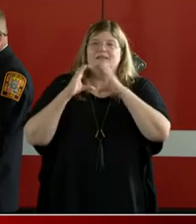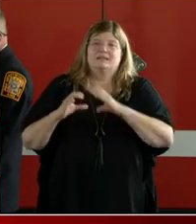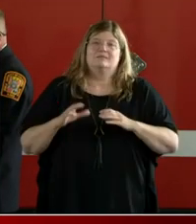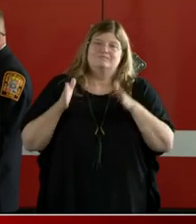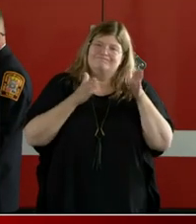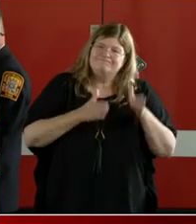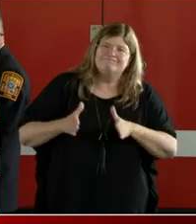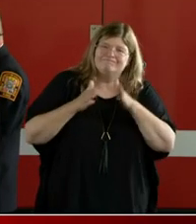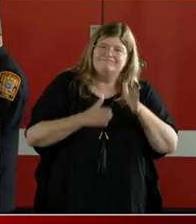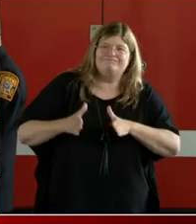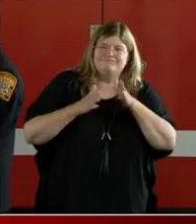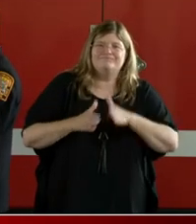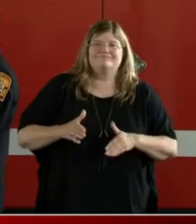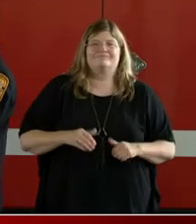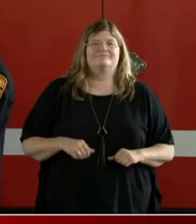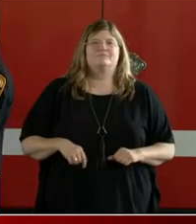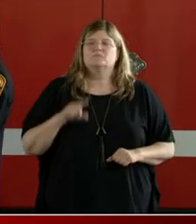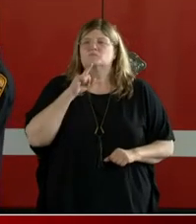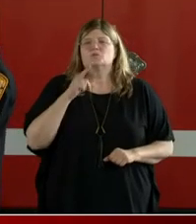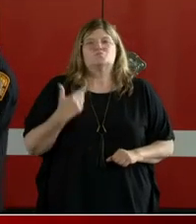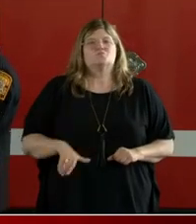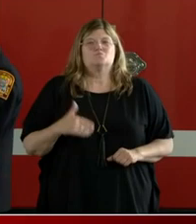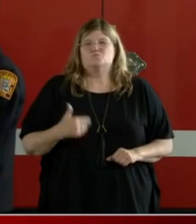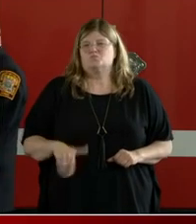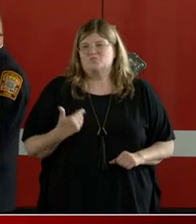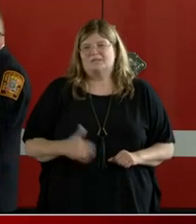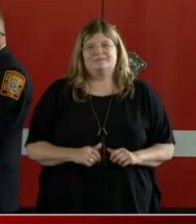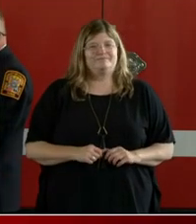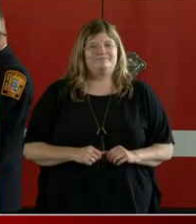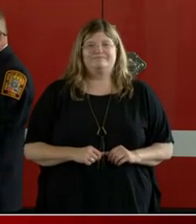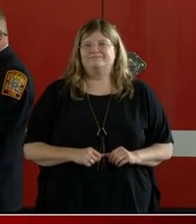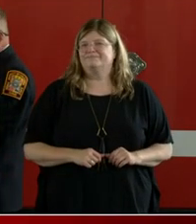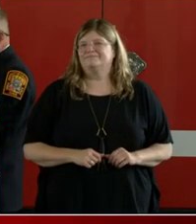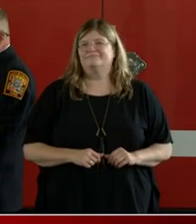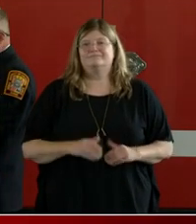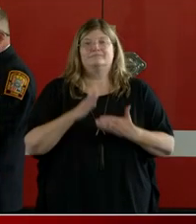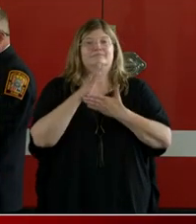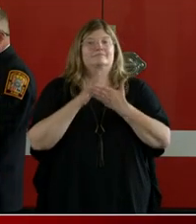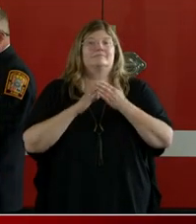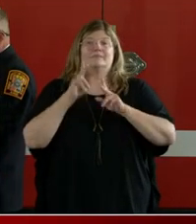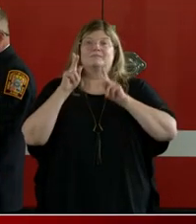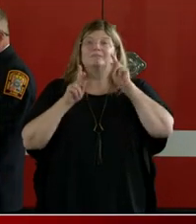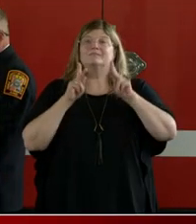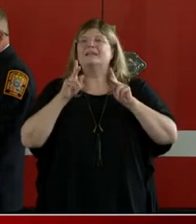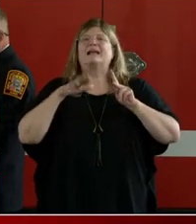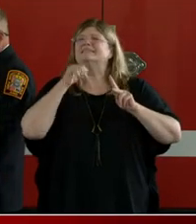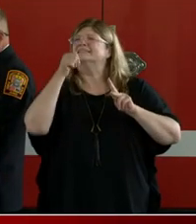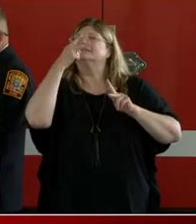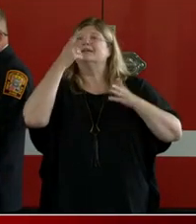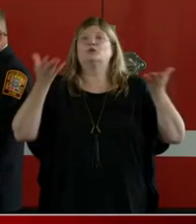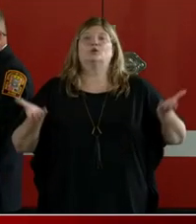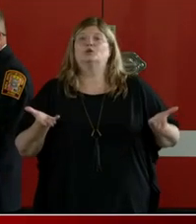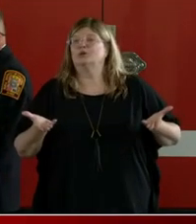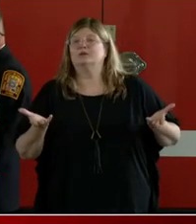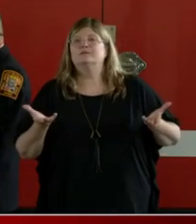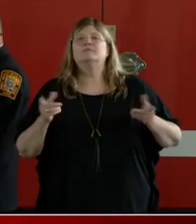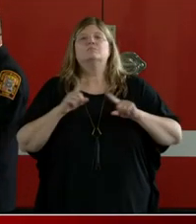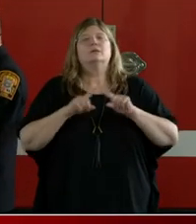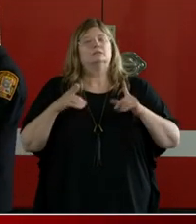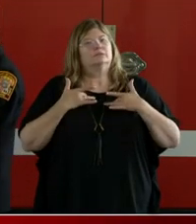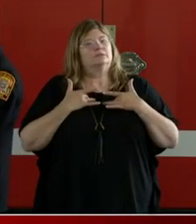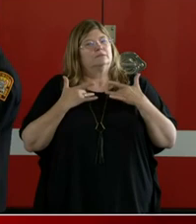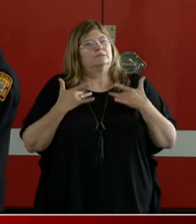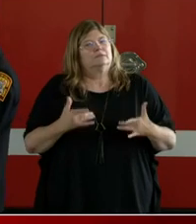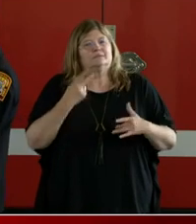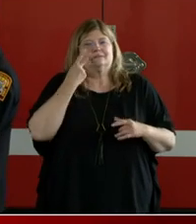Police and Fire Clinic. You may be invisible partners to the public as fire trucks and ambulances roar up and down the